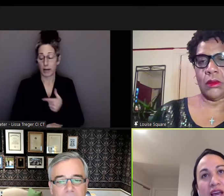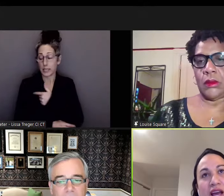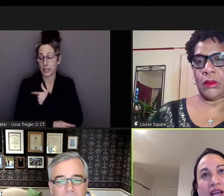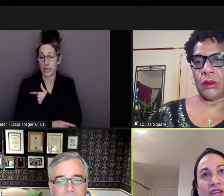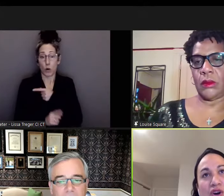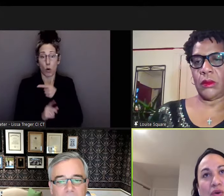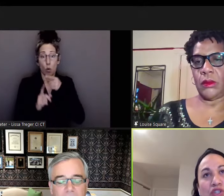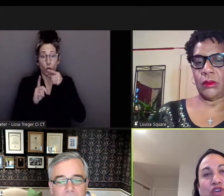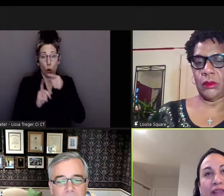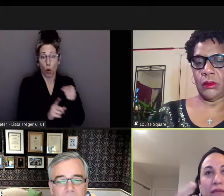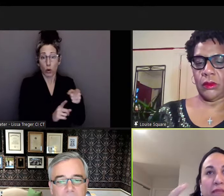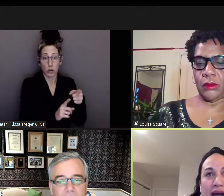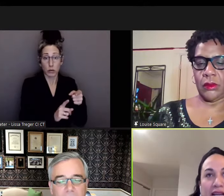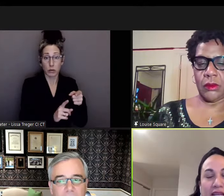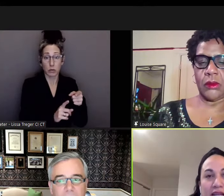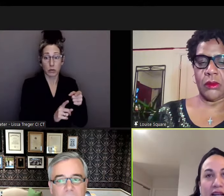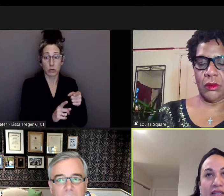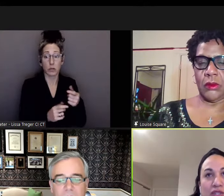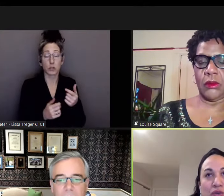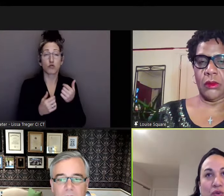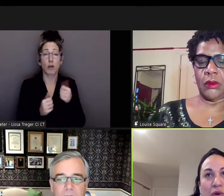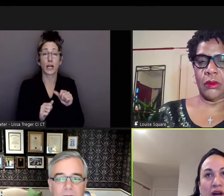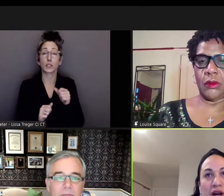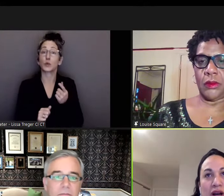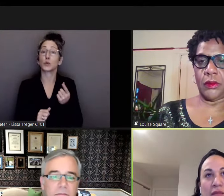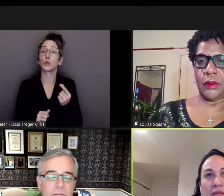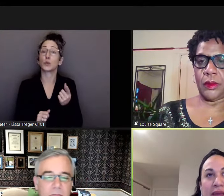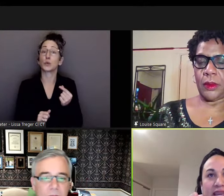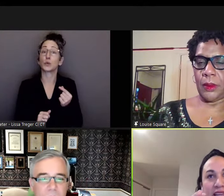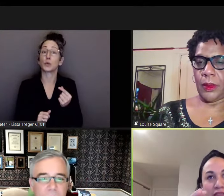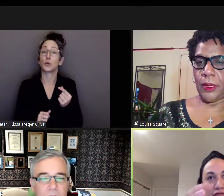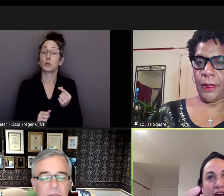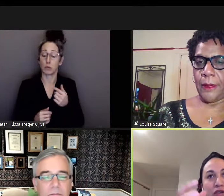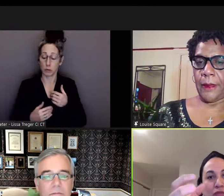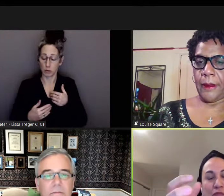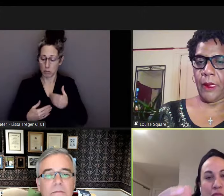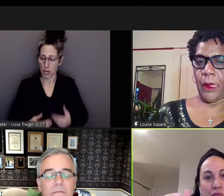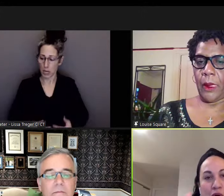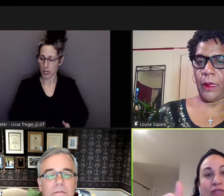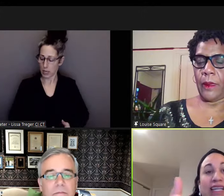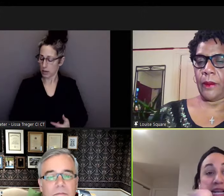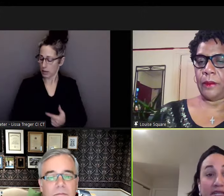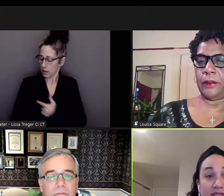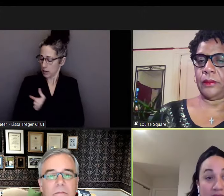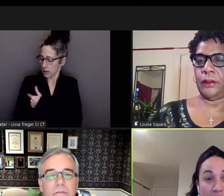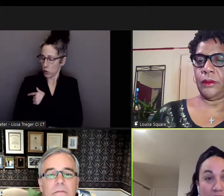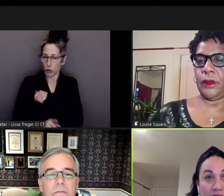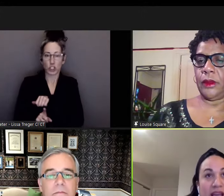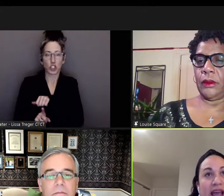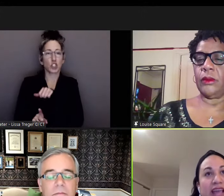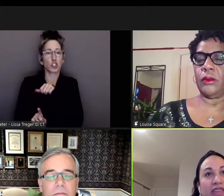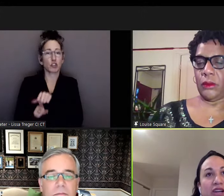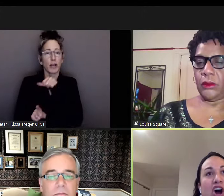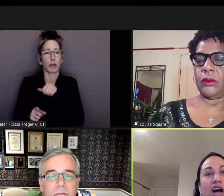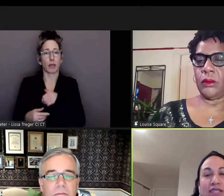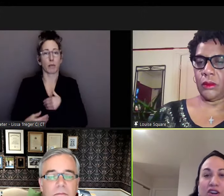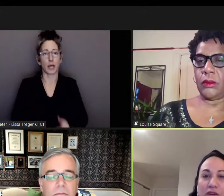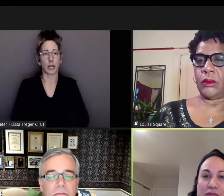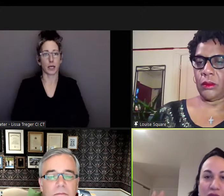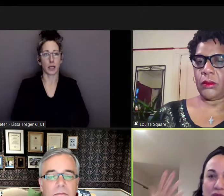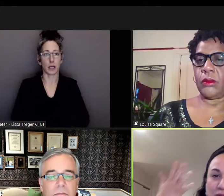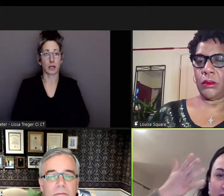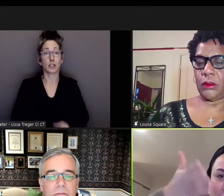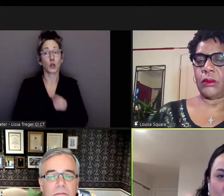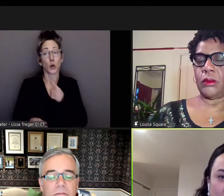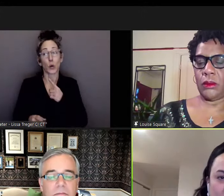of, trick the body into making the viral protein itself and then causing